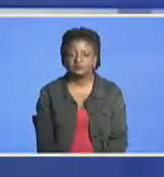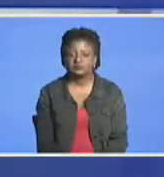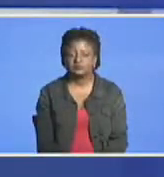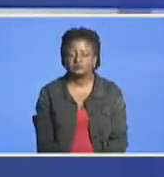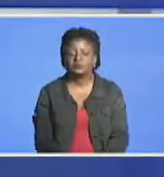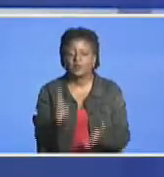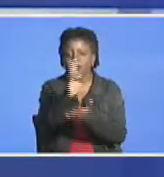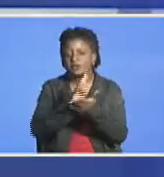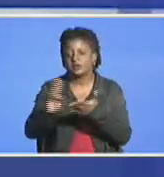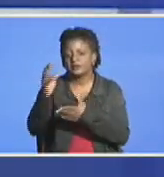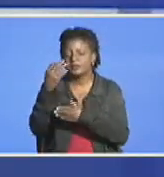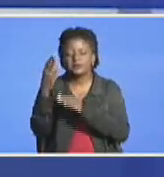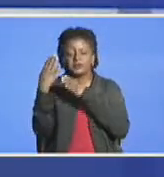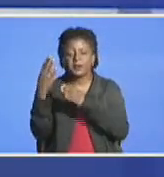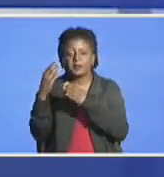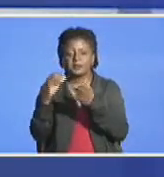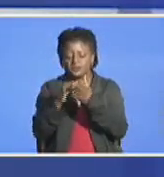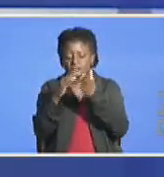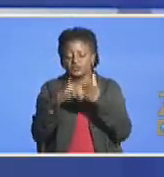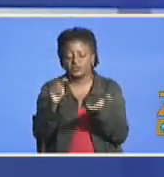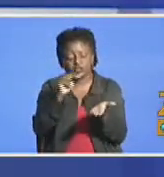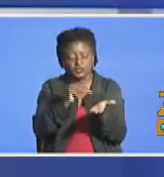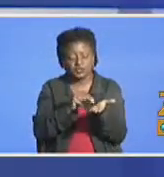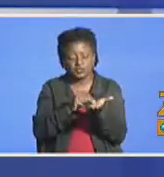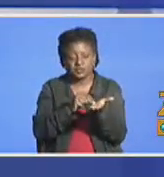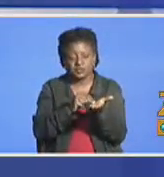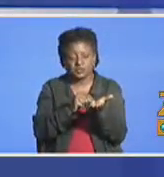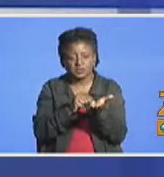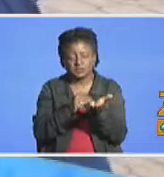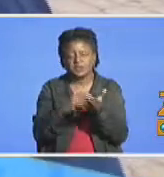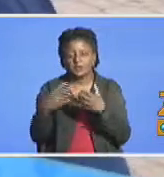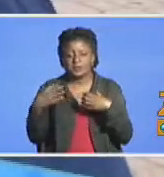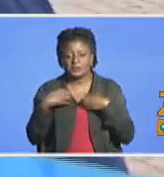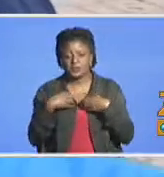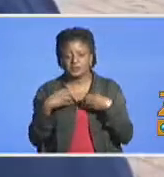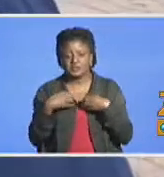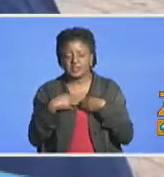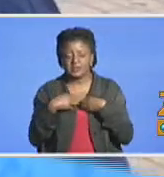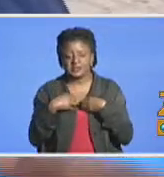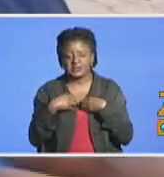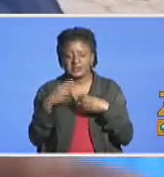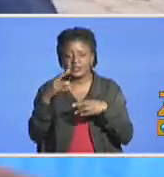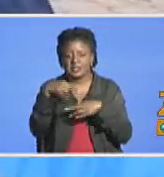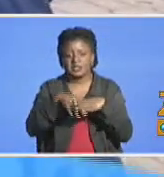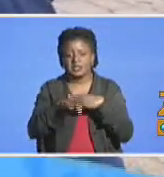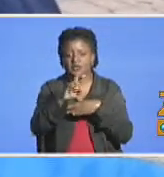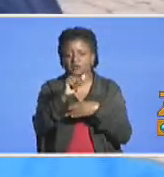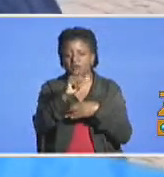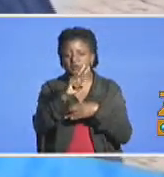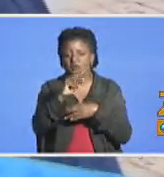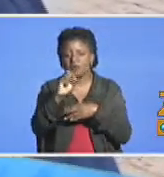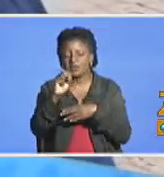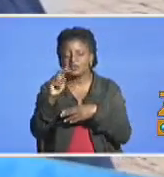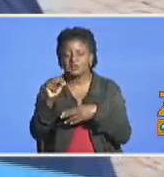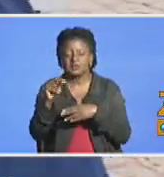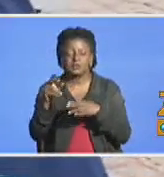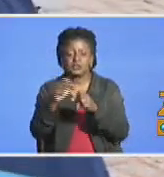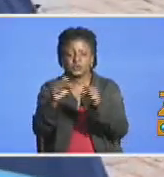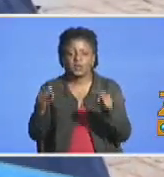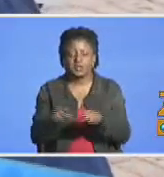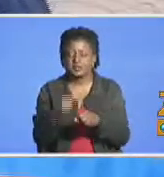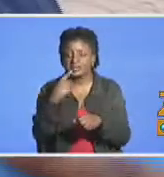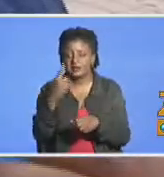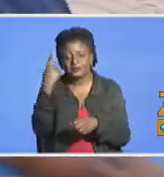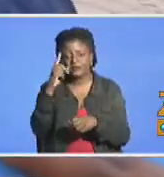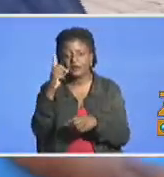University of the Bahamas student nurses staging a protest in Rawson Square this morning, lamenting that for another year they're unable